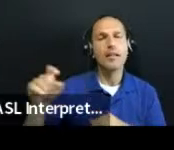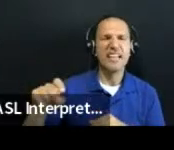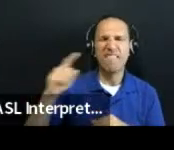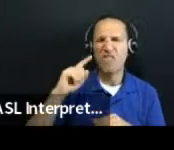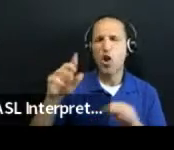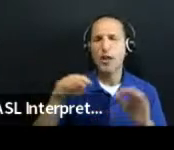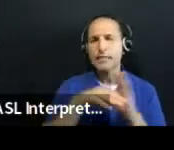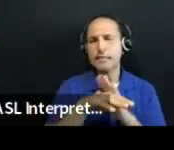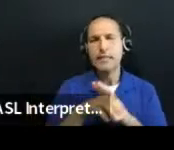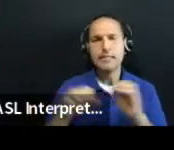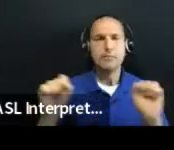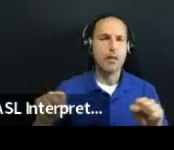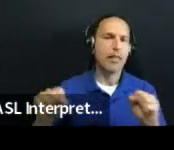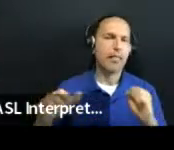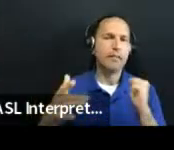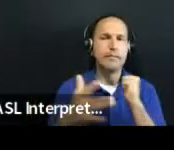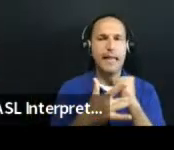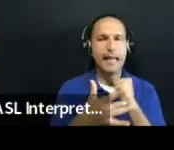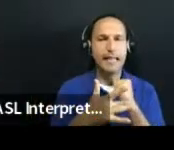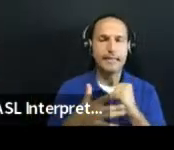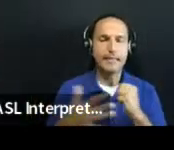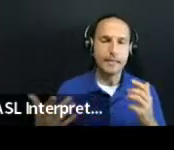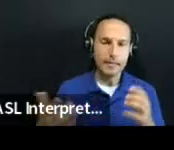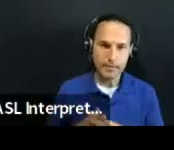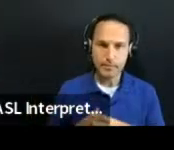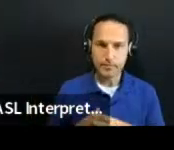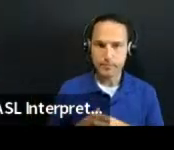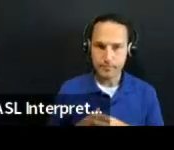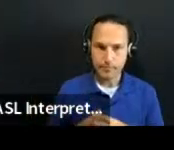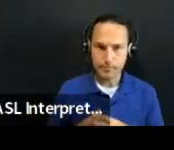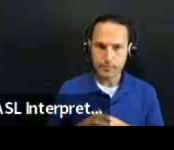accessible technologies. So I've,